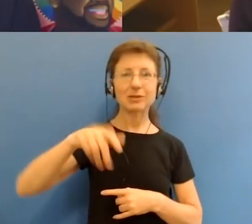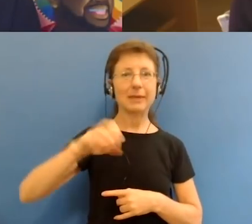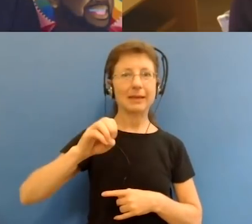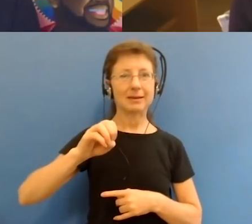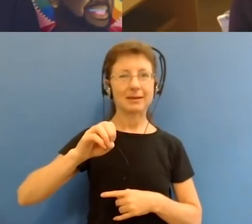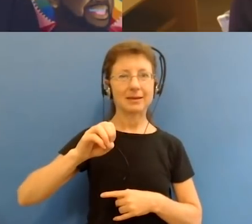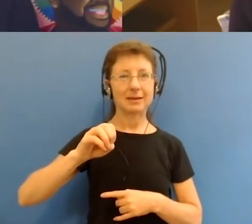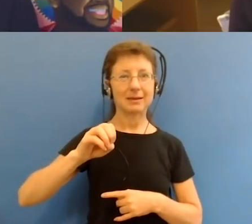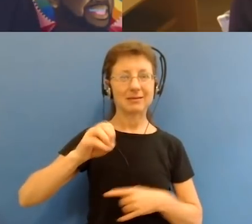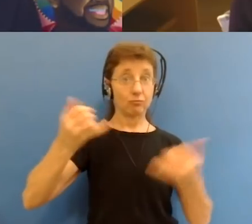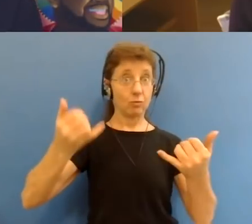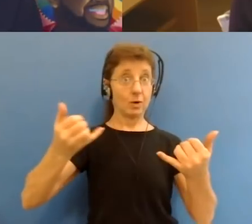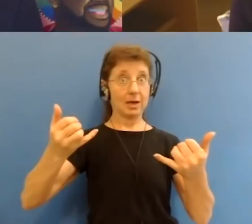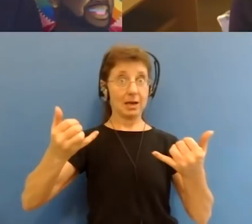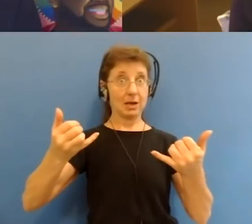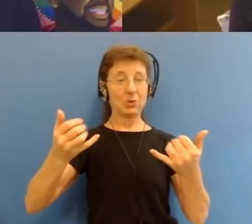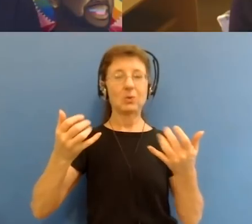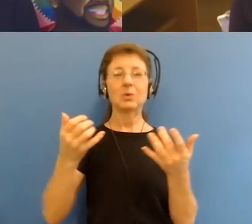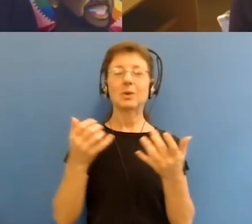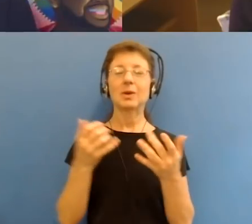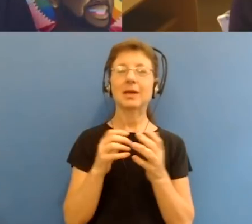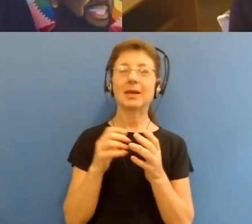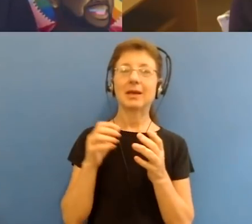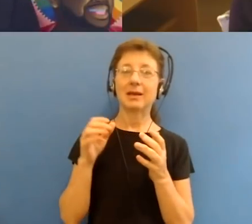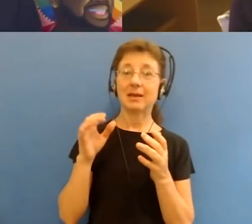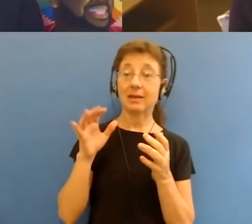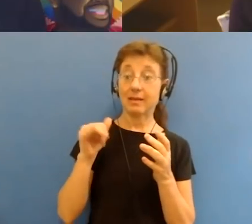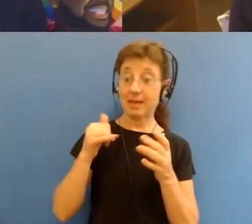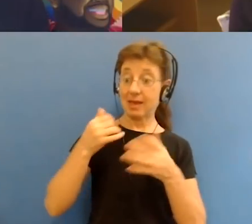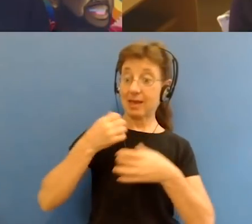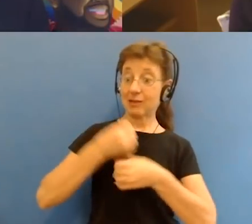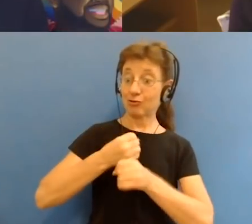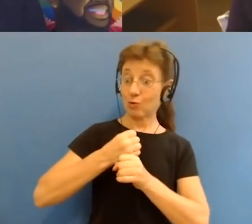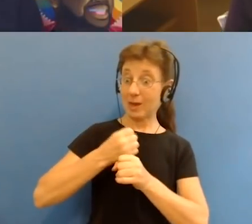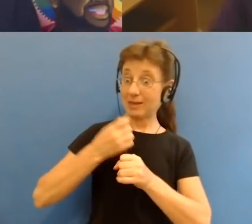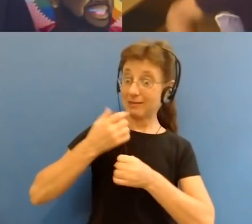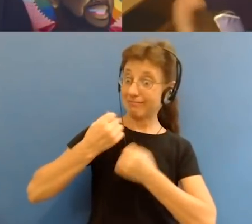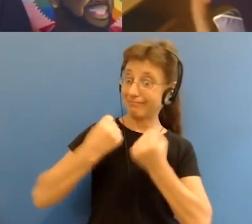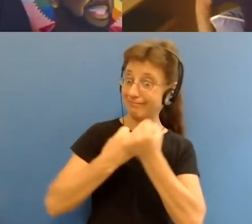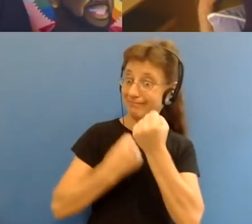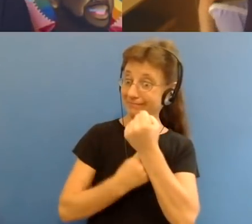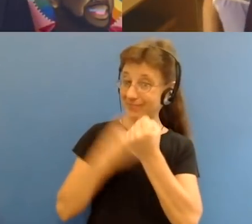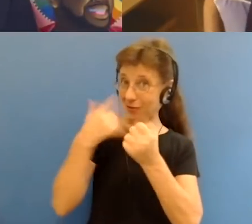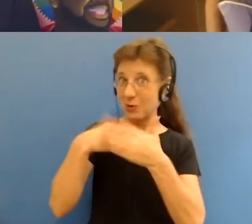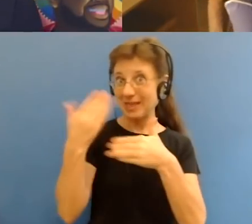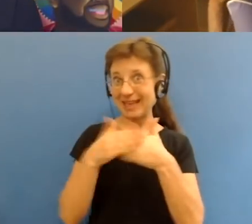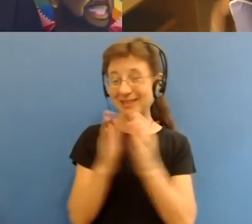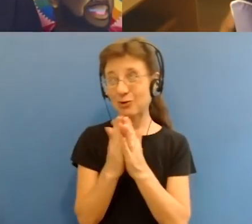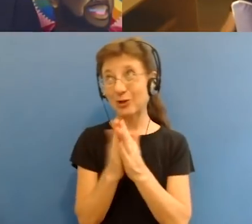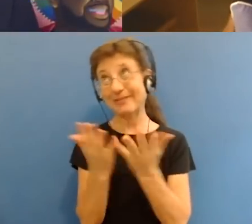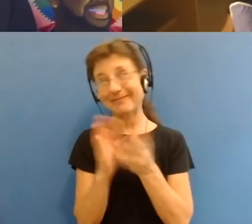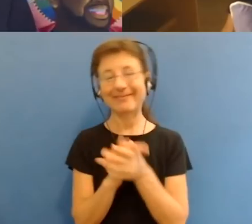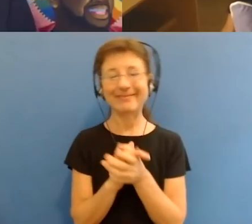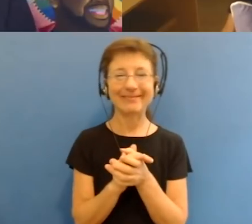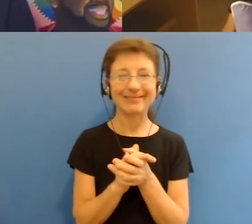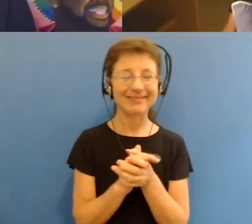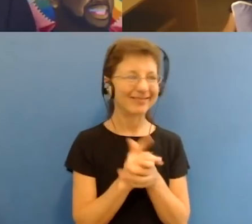generate, you know, the foundation for the next book, you know, that I'm beginning to work